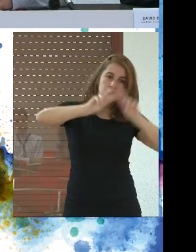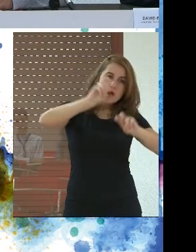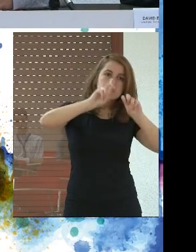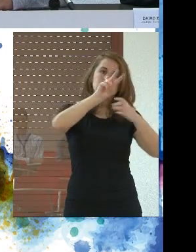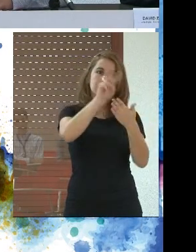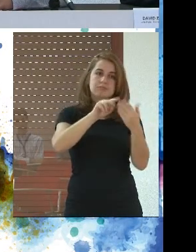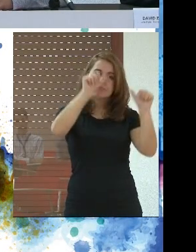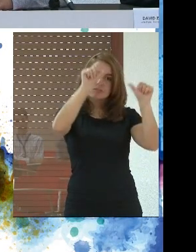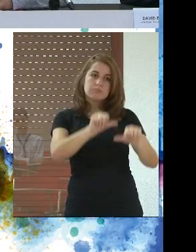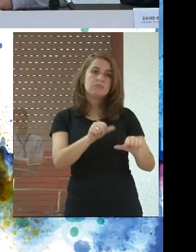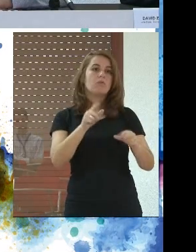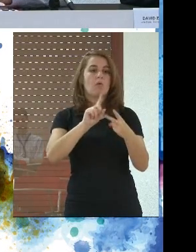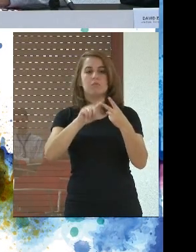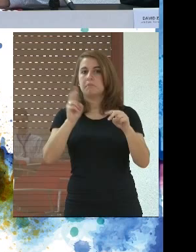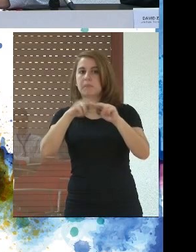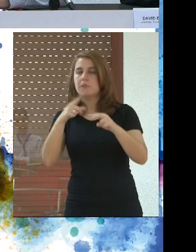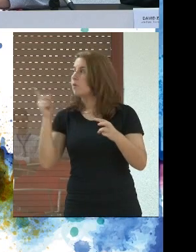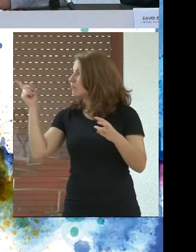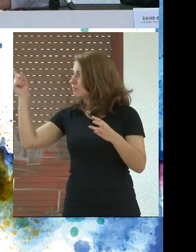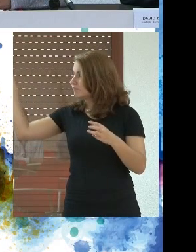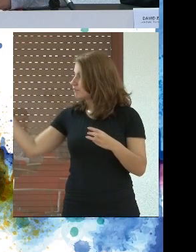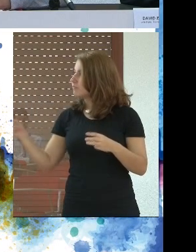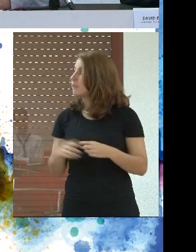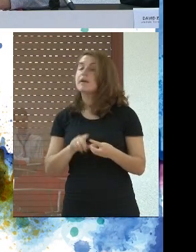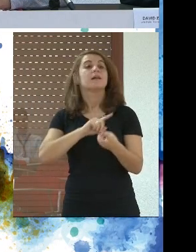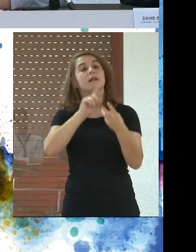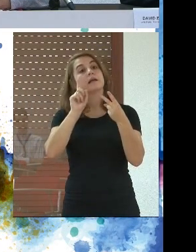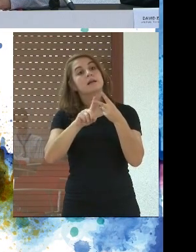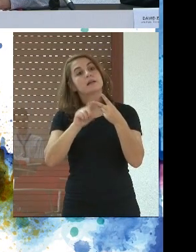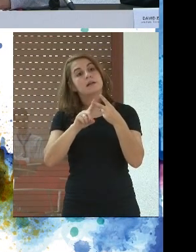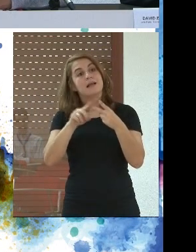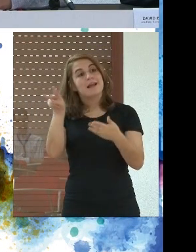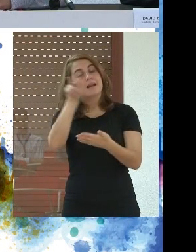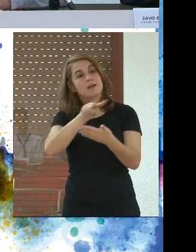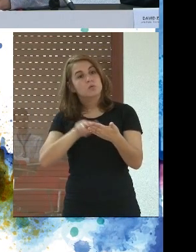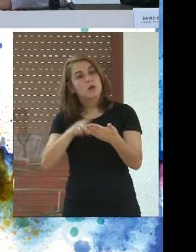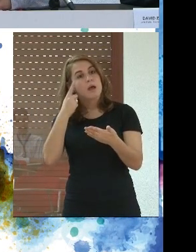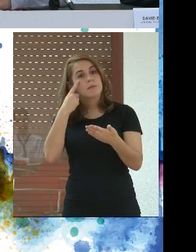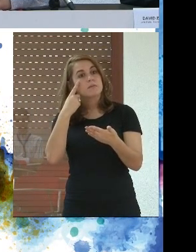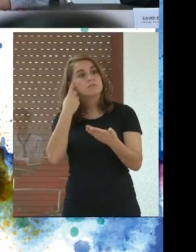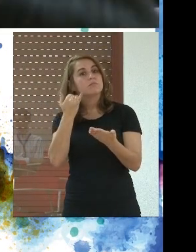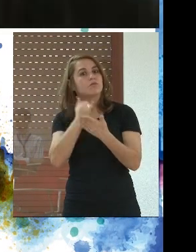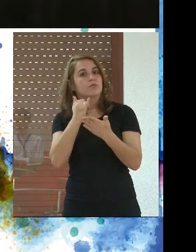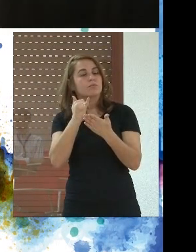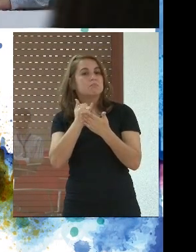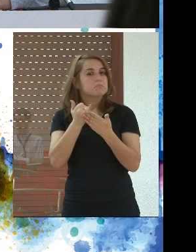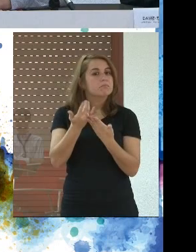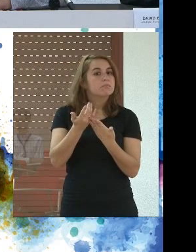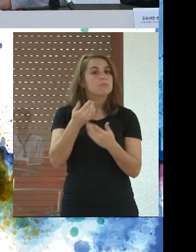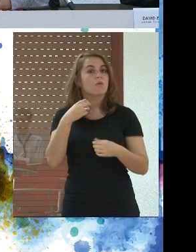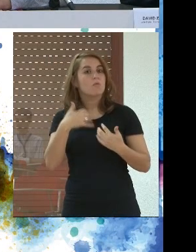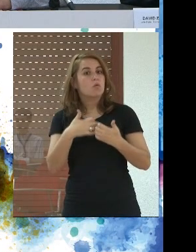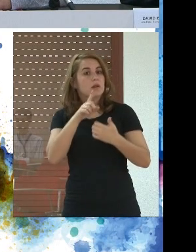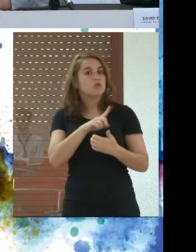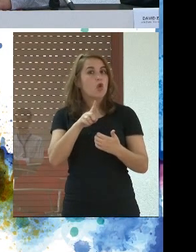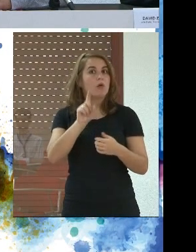in Wikipedia, enter a hyperlink and scroll, and then to read to see how the threshold works, whether